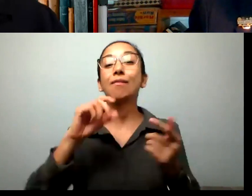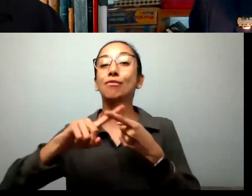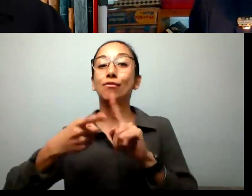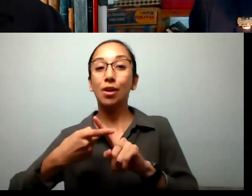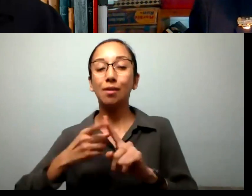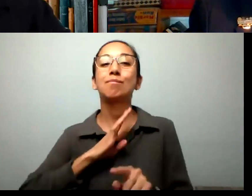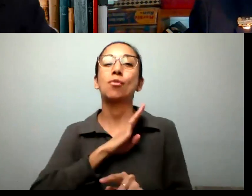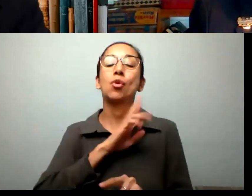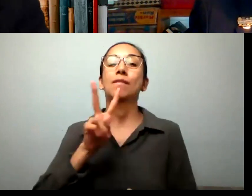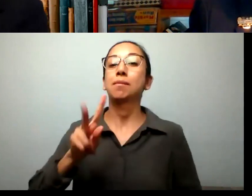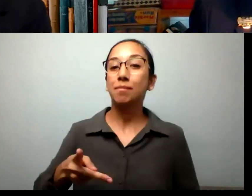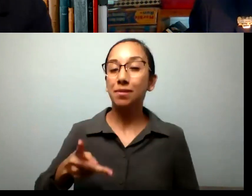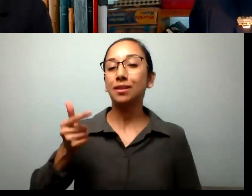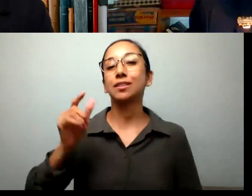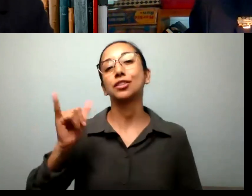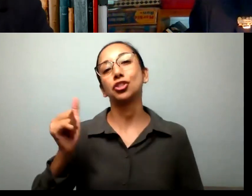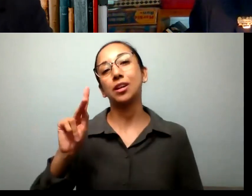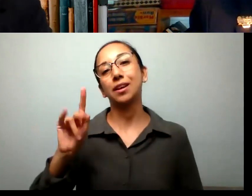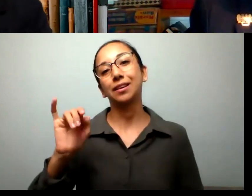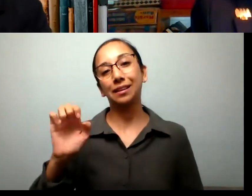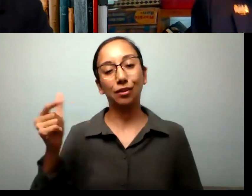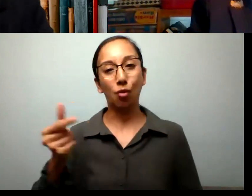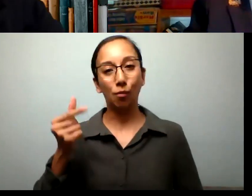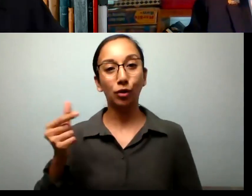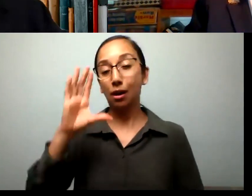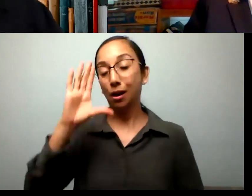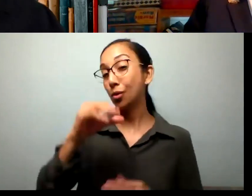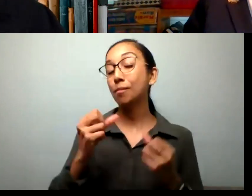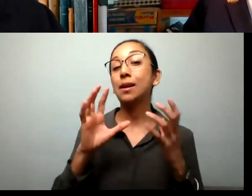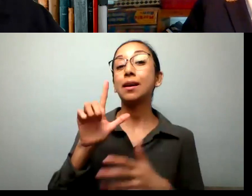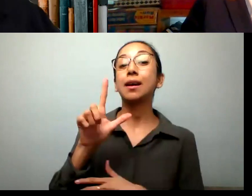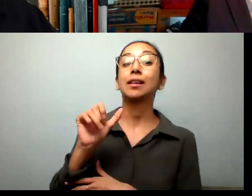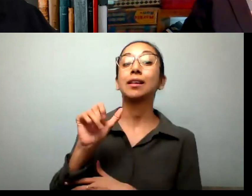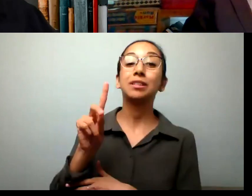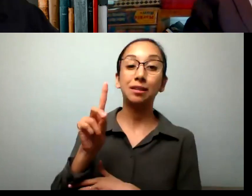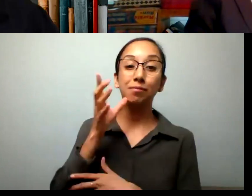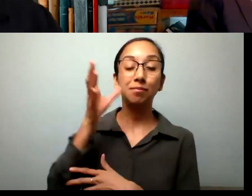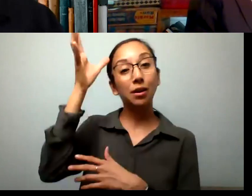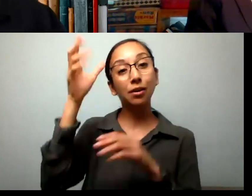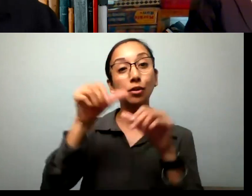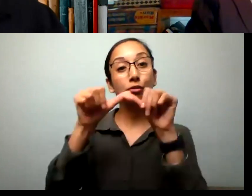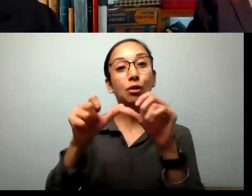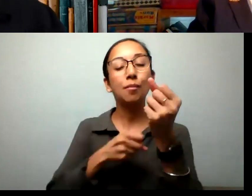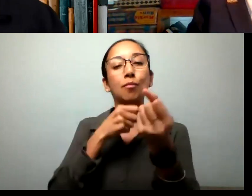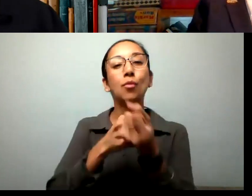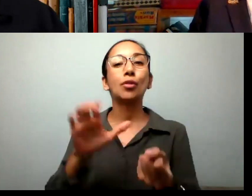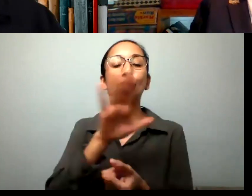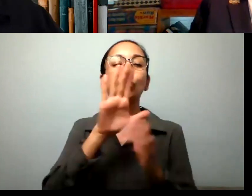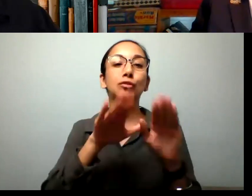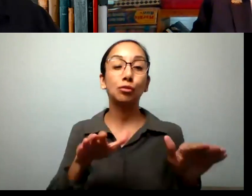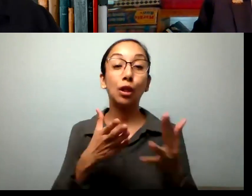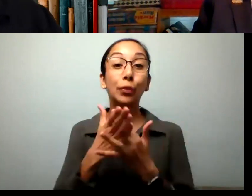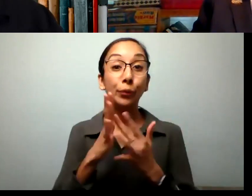Jackie Goldberg. So I know that many of our LAUSD parents are continuing to support their children through